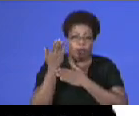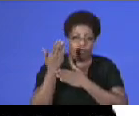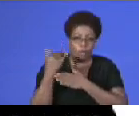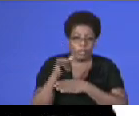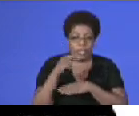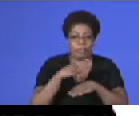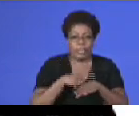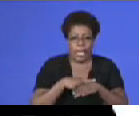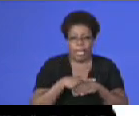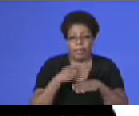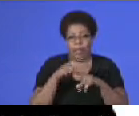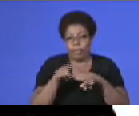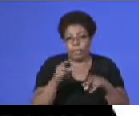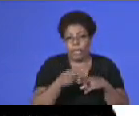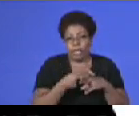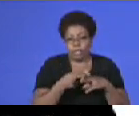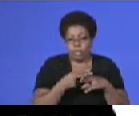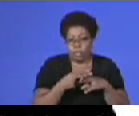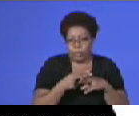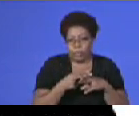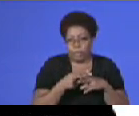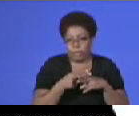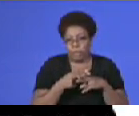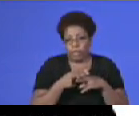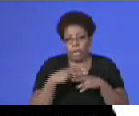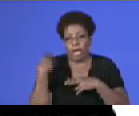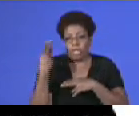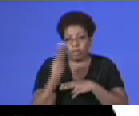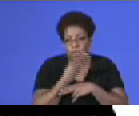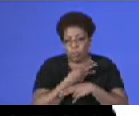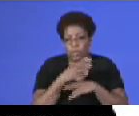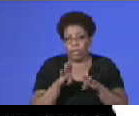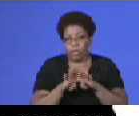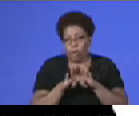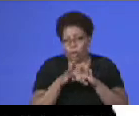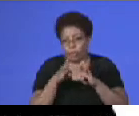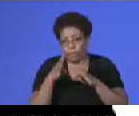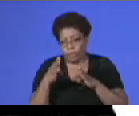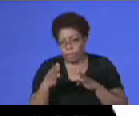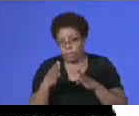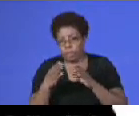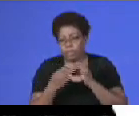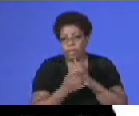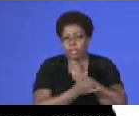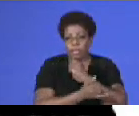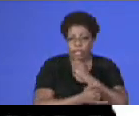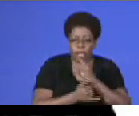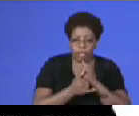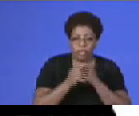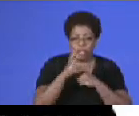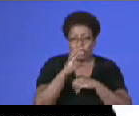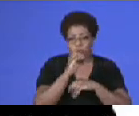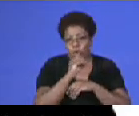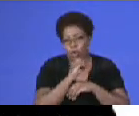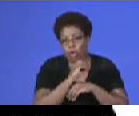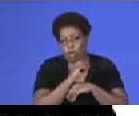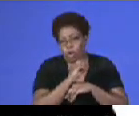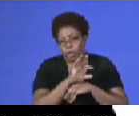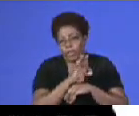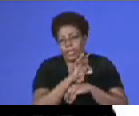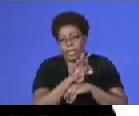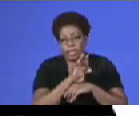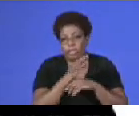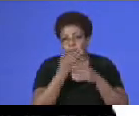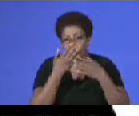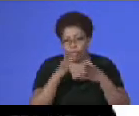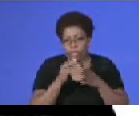I think as soon as we open and we've gotten over this COVID, you will see